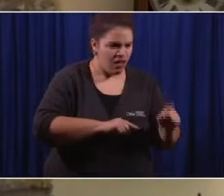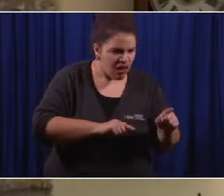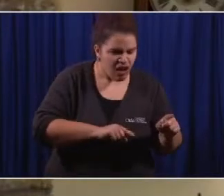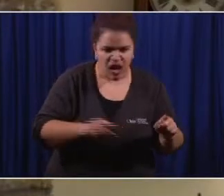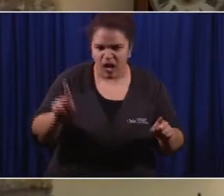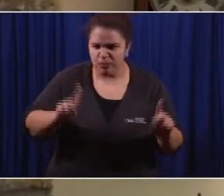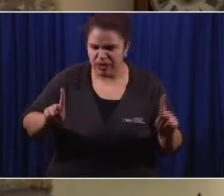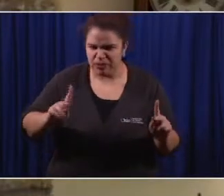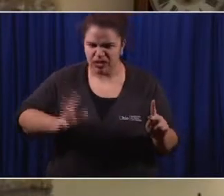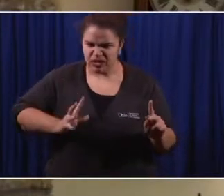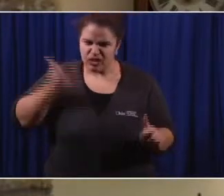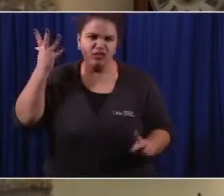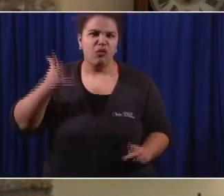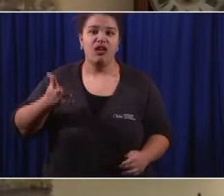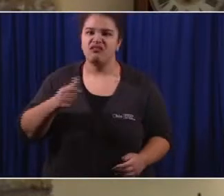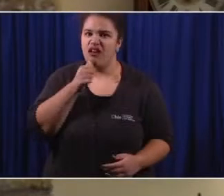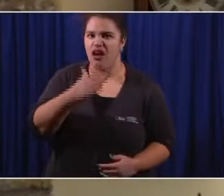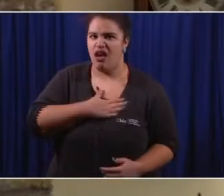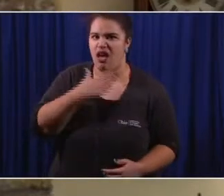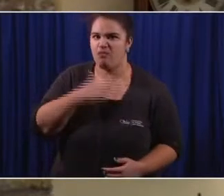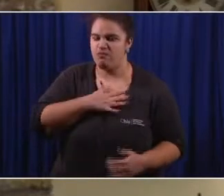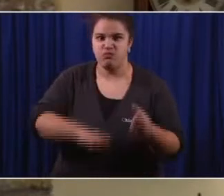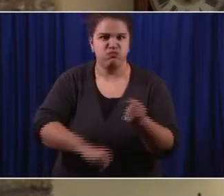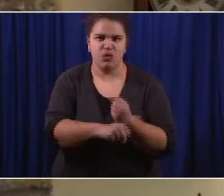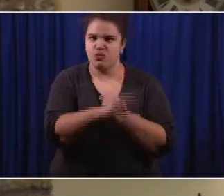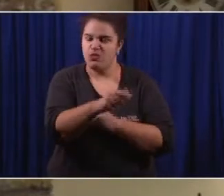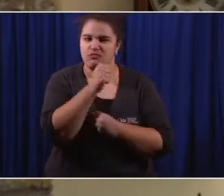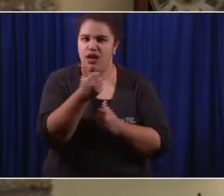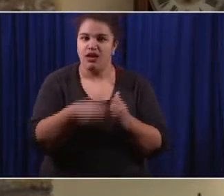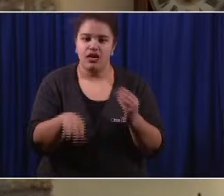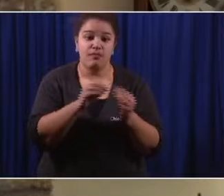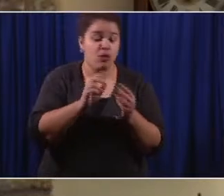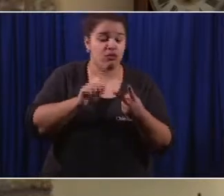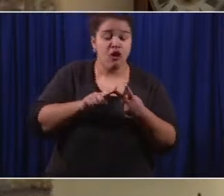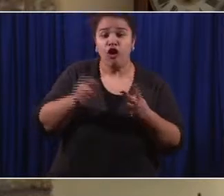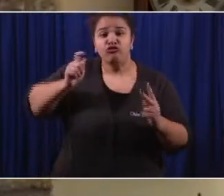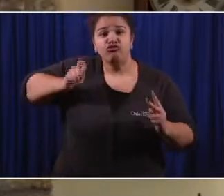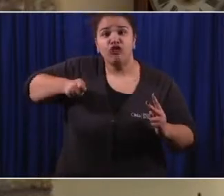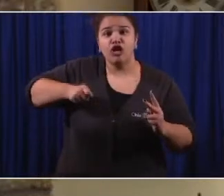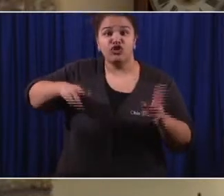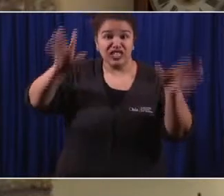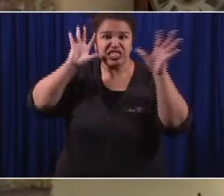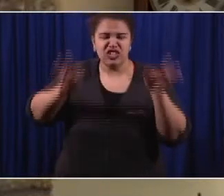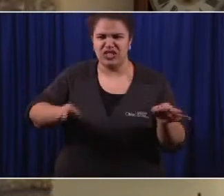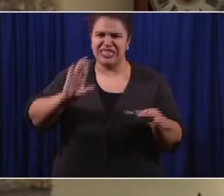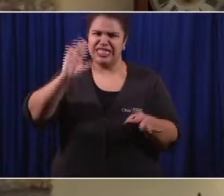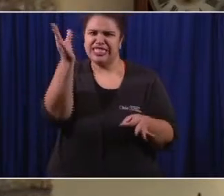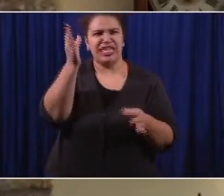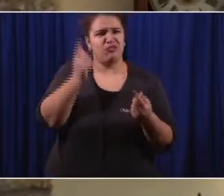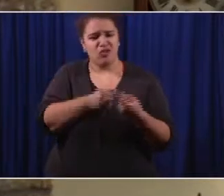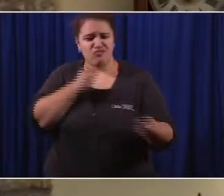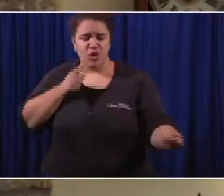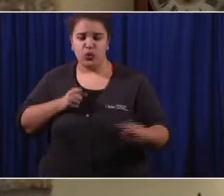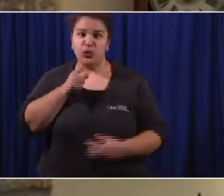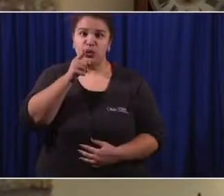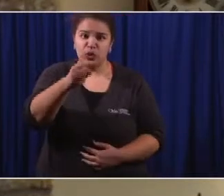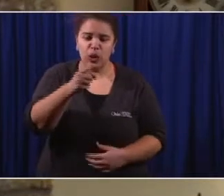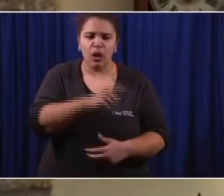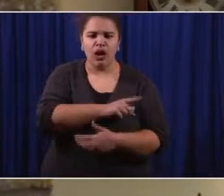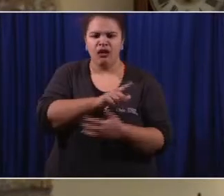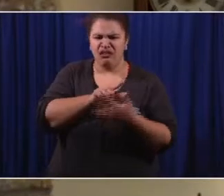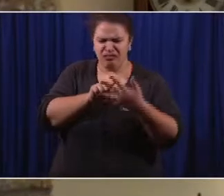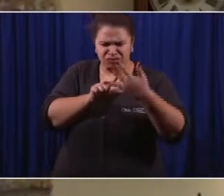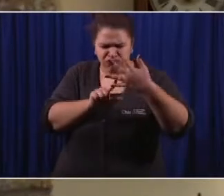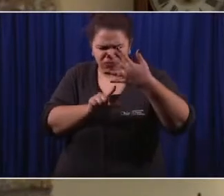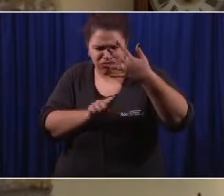recent announcement by a Republican representative of a bill that seeks to strike down the state of emergency, as in any war, have you begun to define an